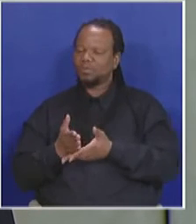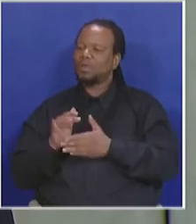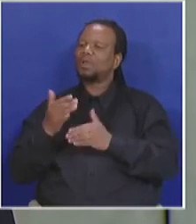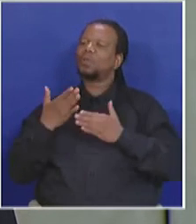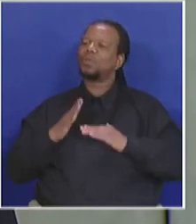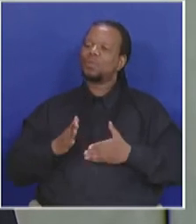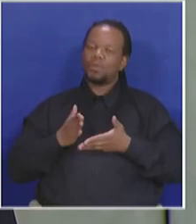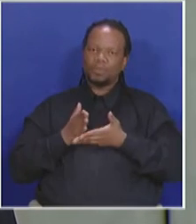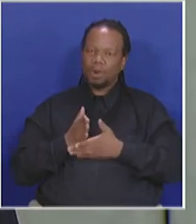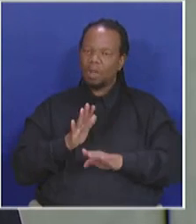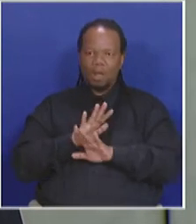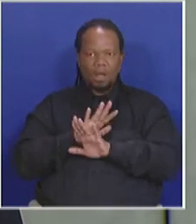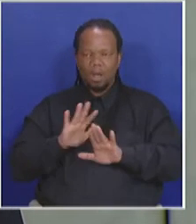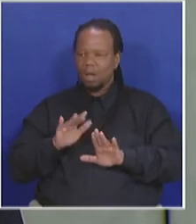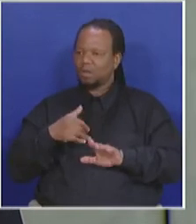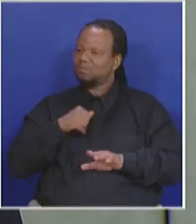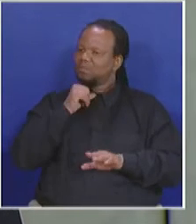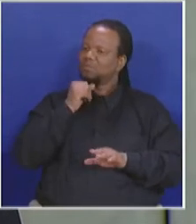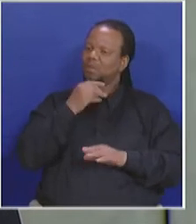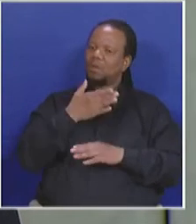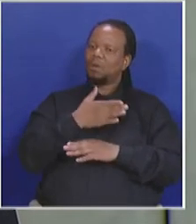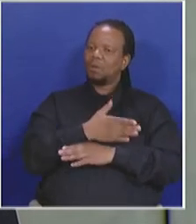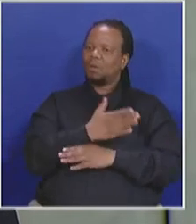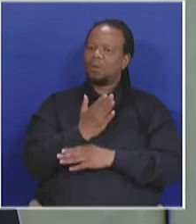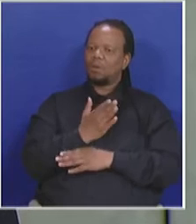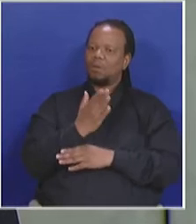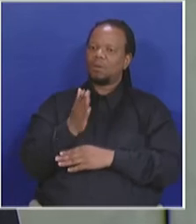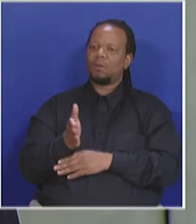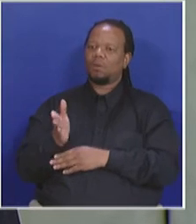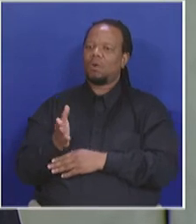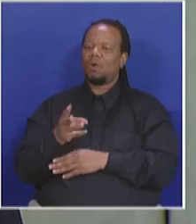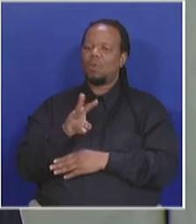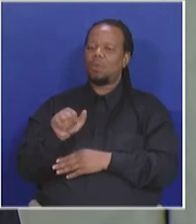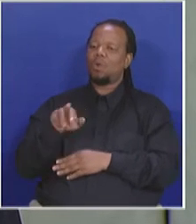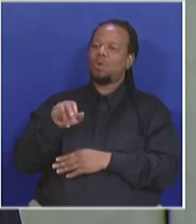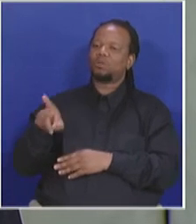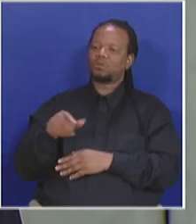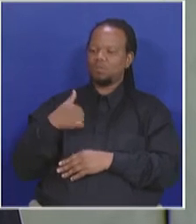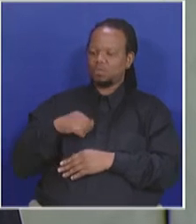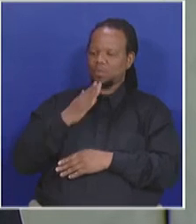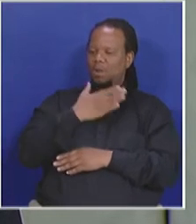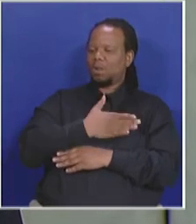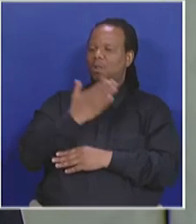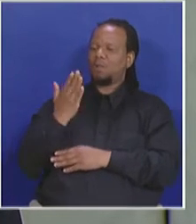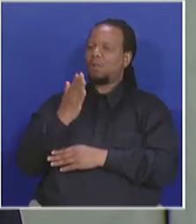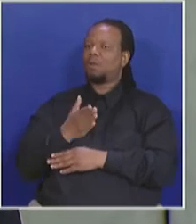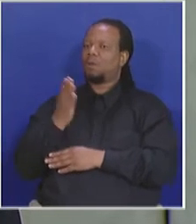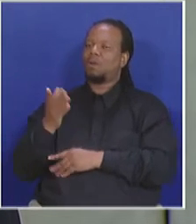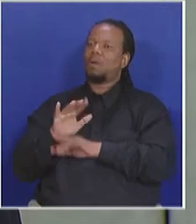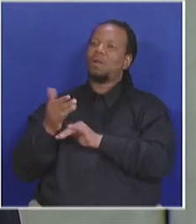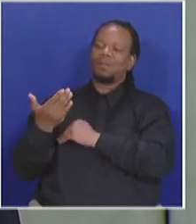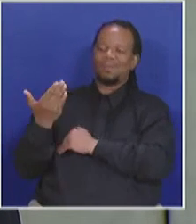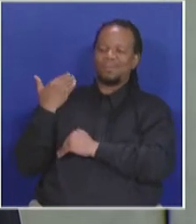should not be hampered by borders of wards or municipalities. The spatial patterns of apartheid that sought